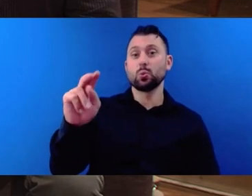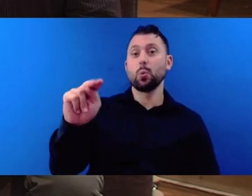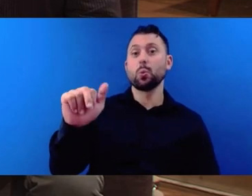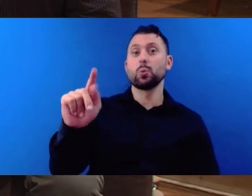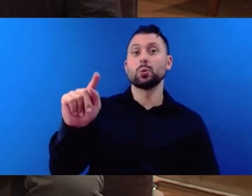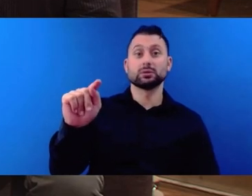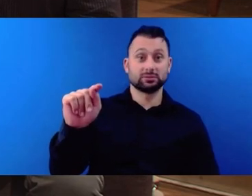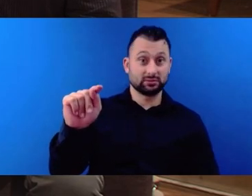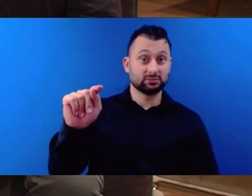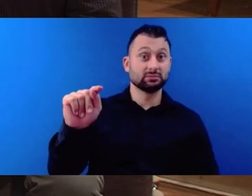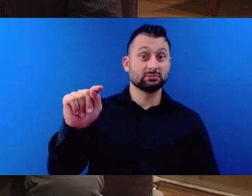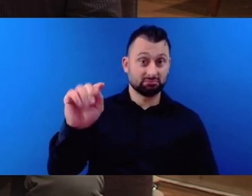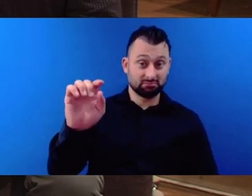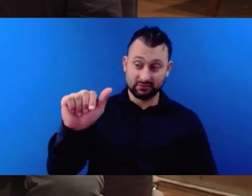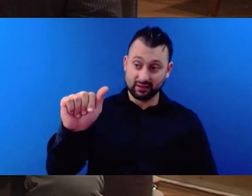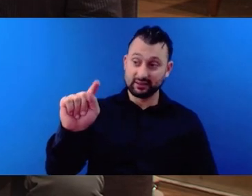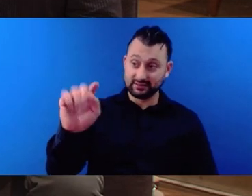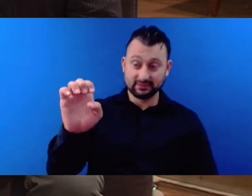www.deafhhs.org/donate.